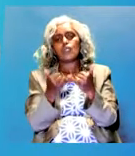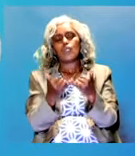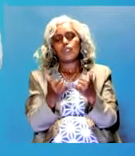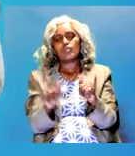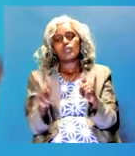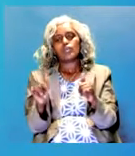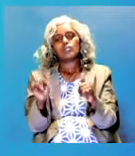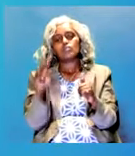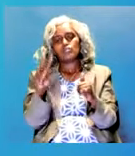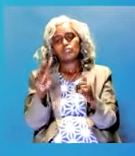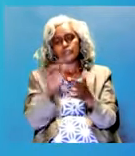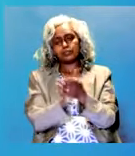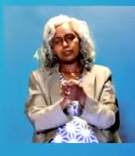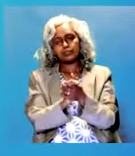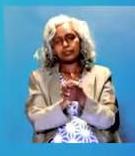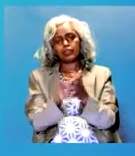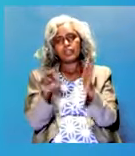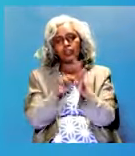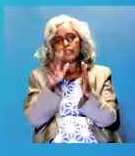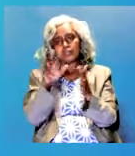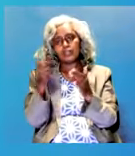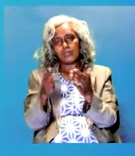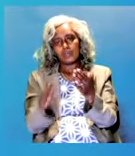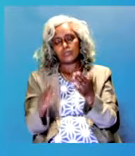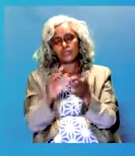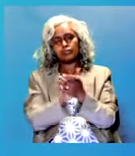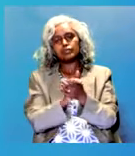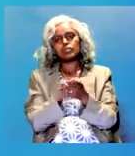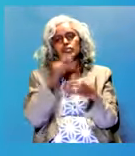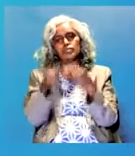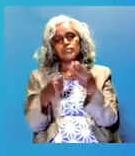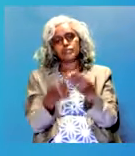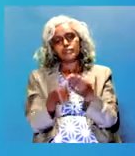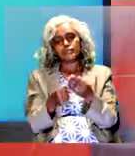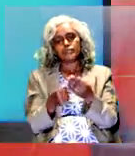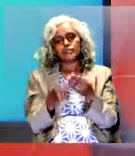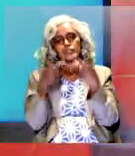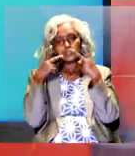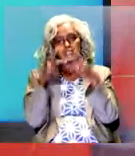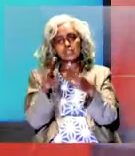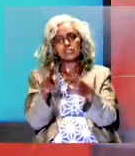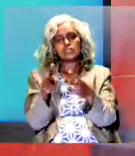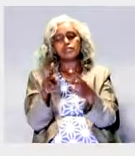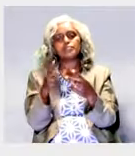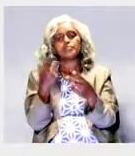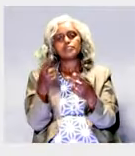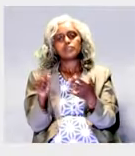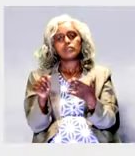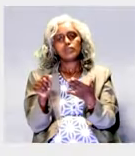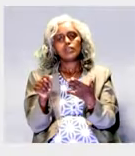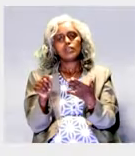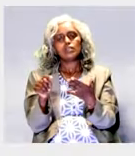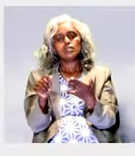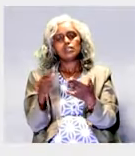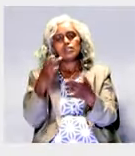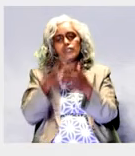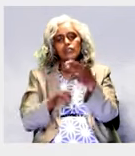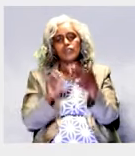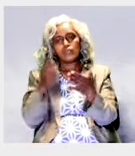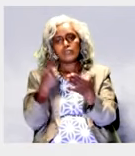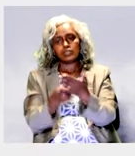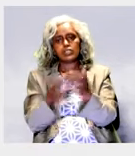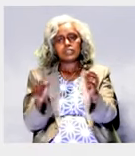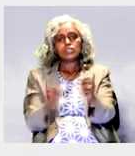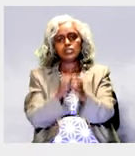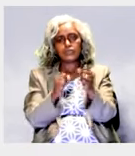over 2. Negative 3 over 2. So when you see the value of this